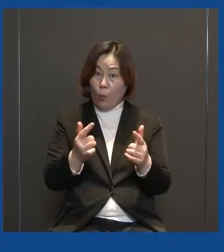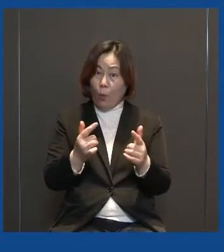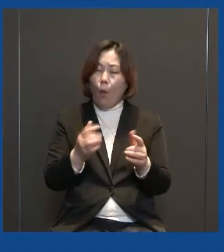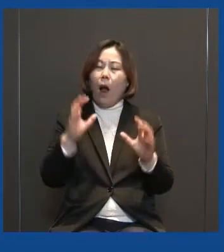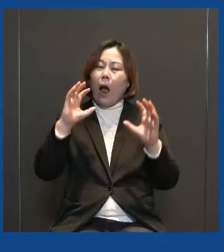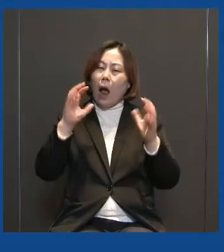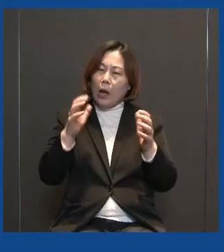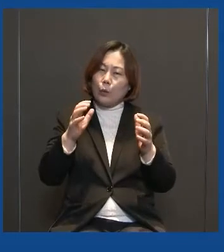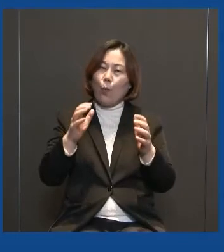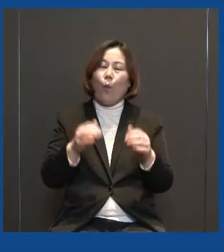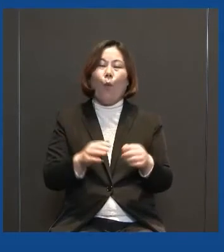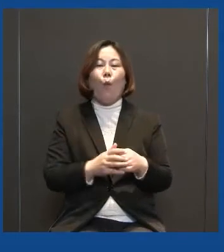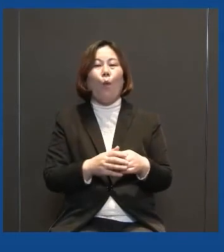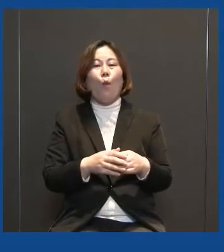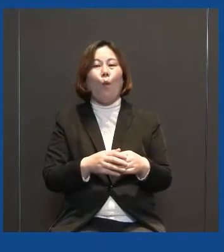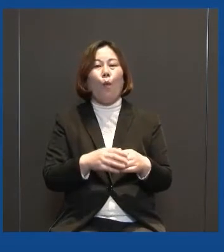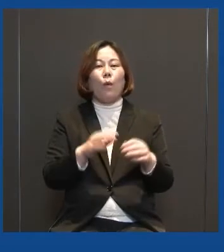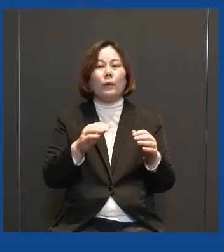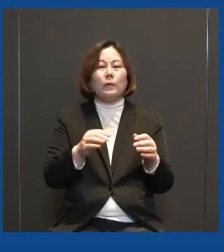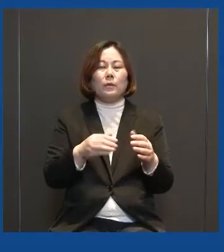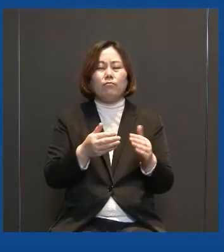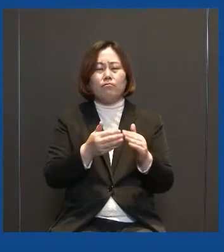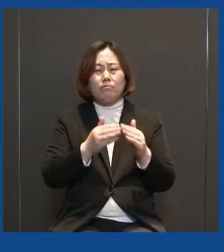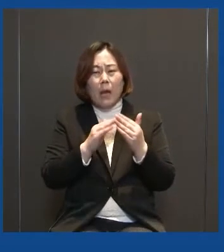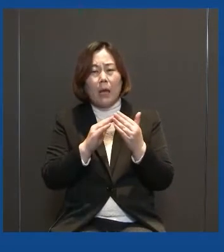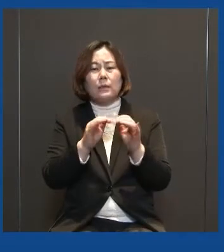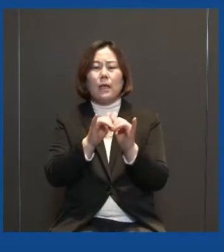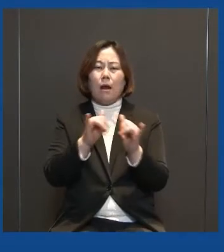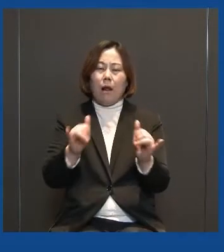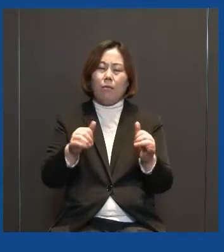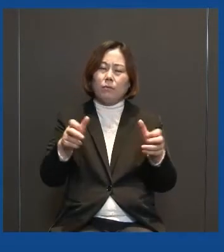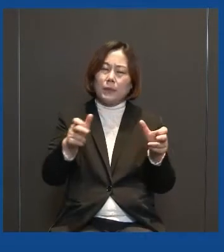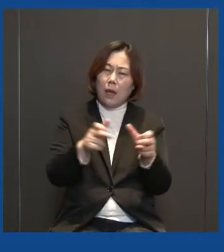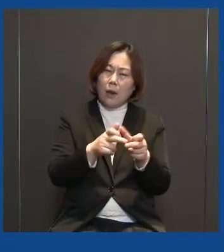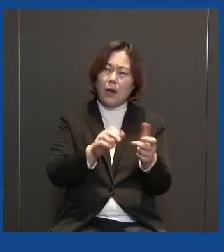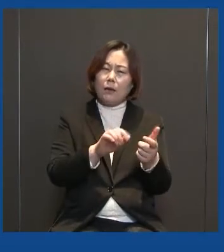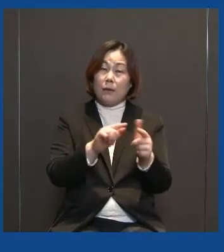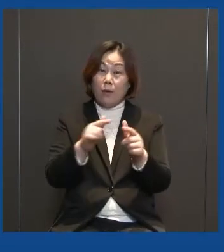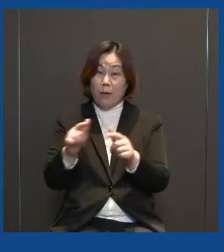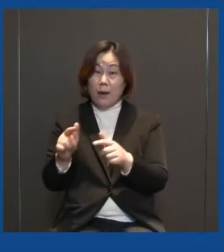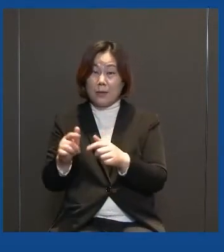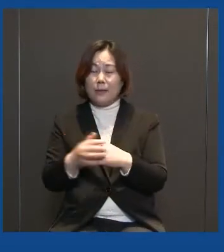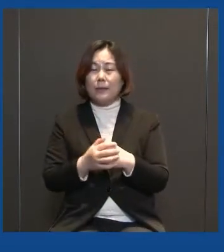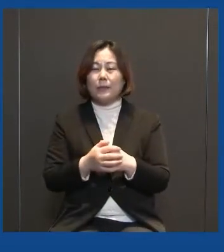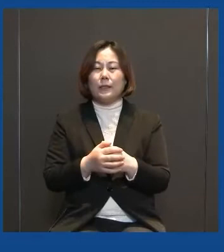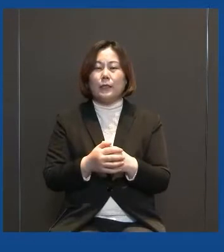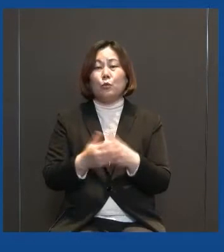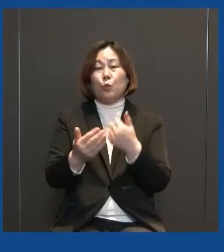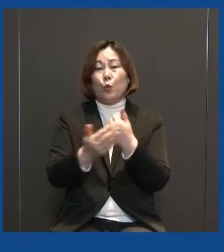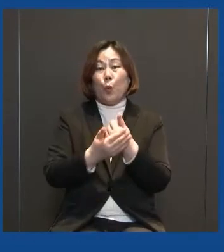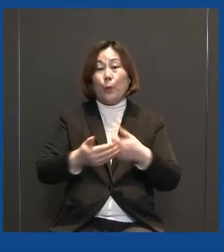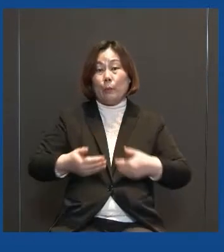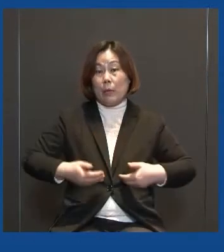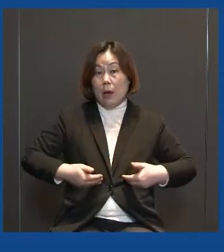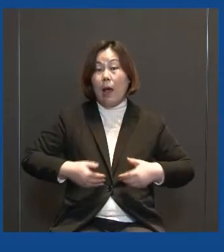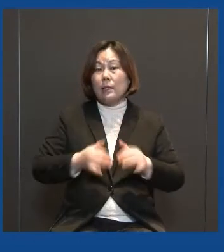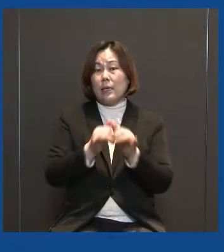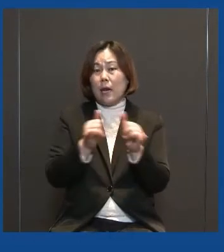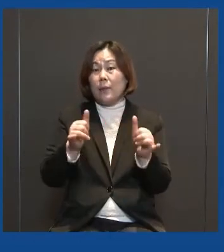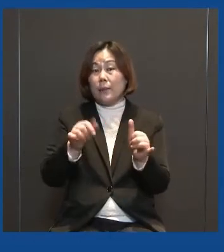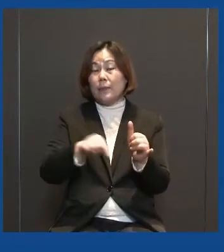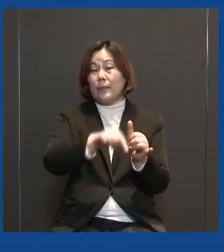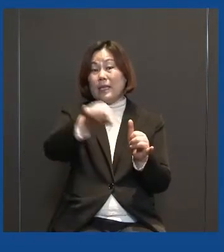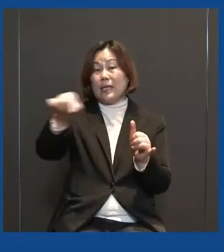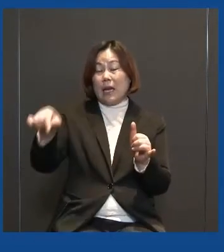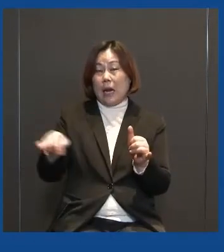society. They not only include older persons, but children, refugees, migrants, the poor, people with disabilities, and prisoners, as